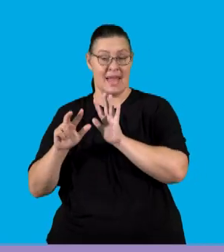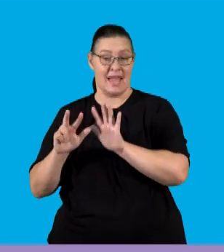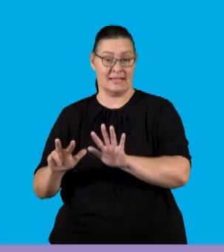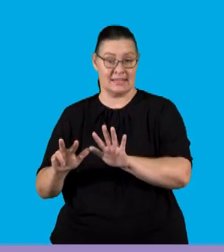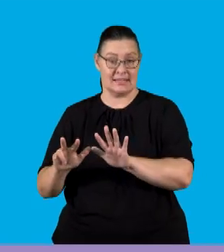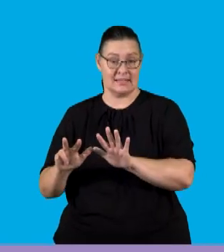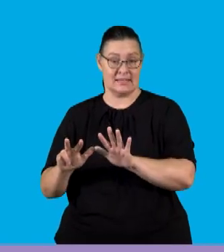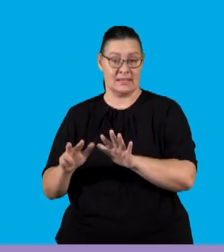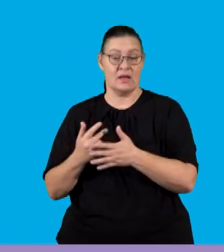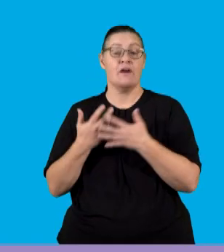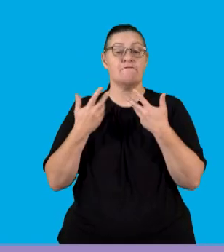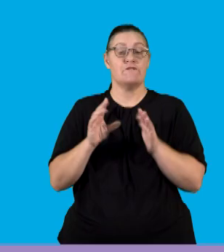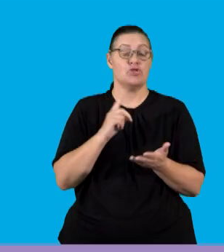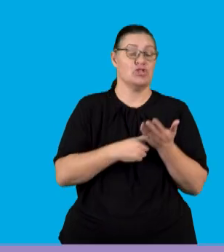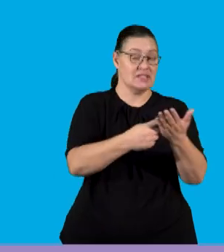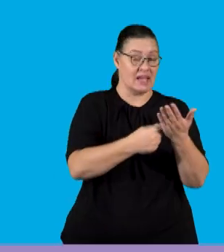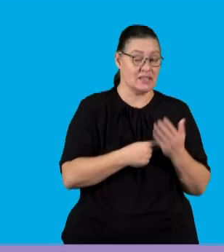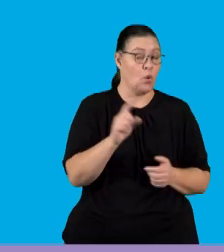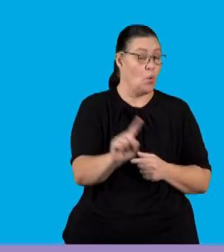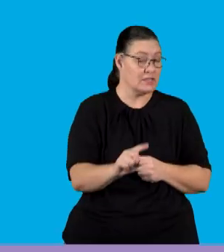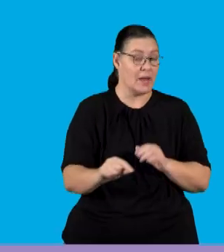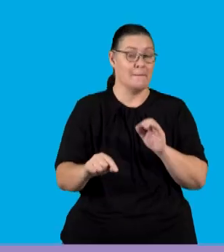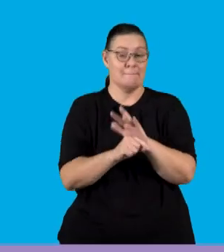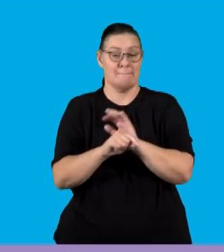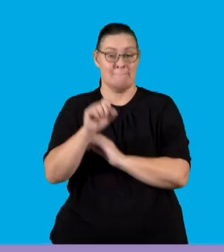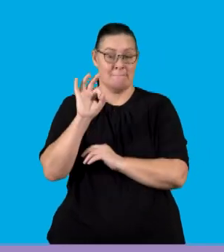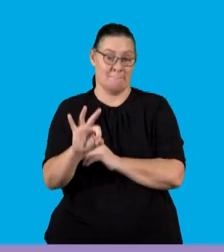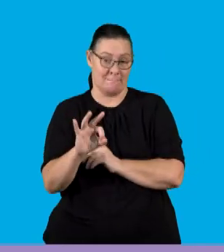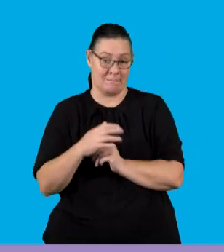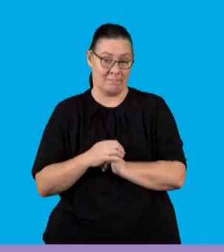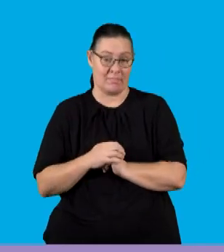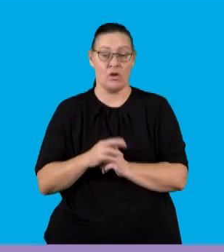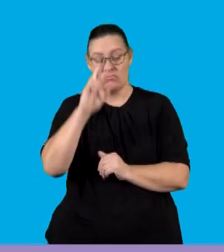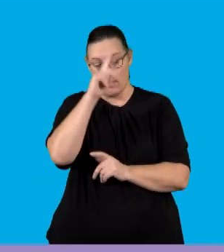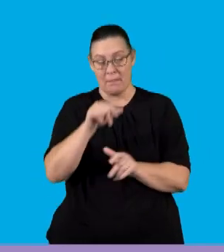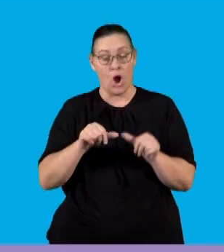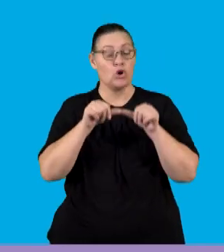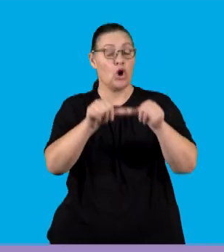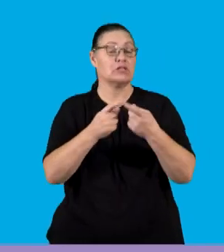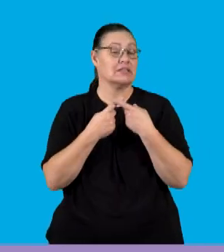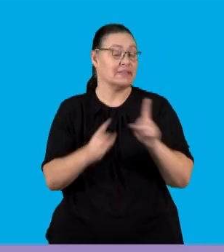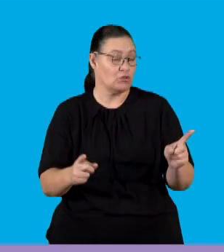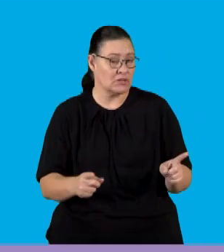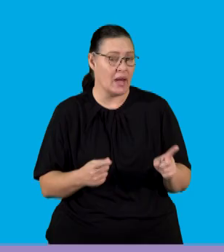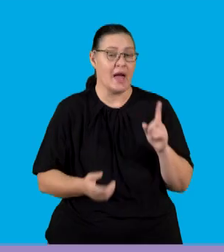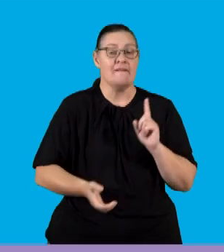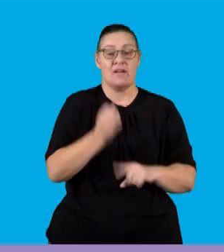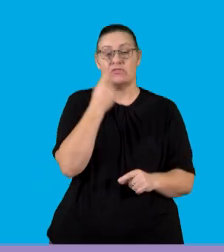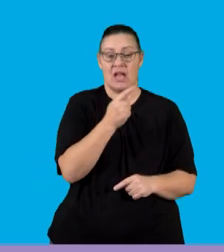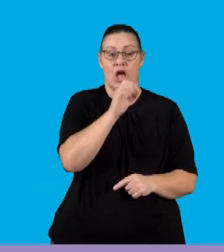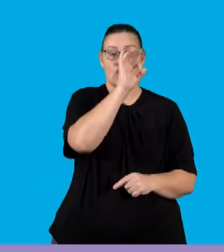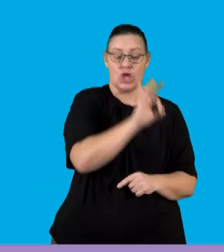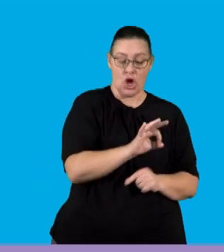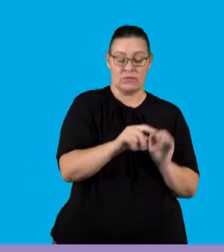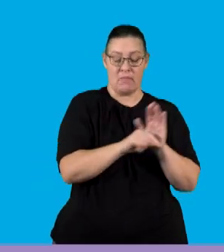our 8. And of course, we've already discussed this is the negative 3. Remember that the constant difference can also be found